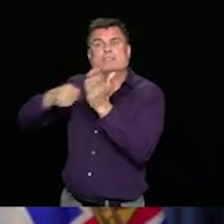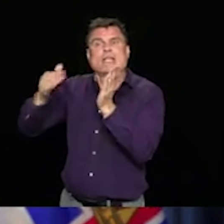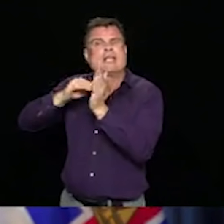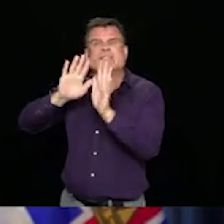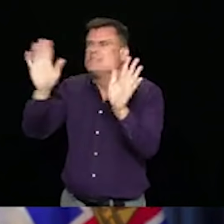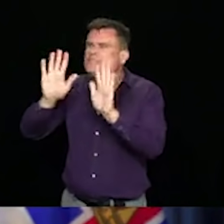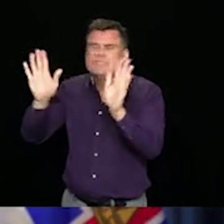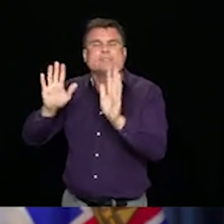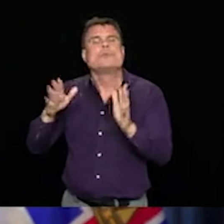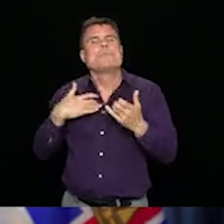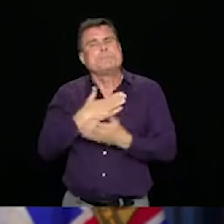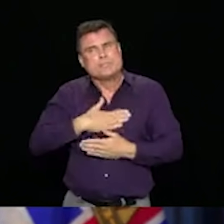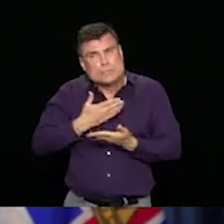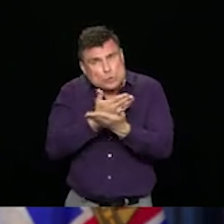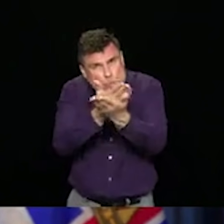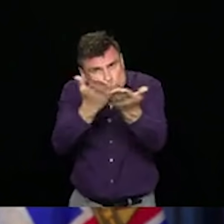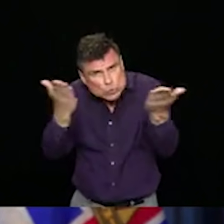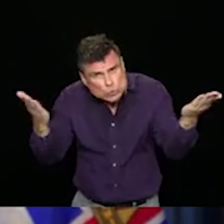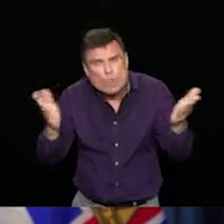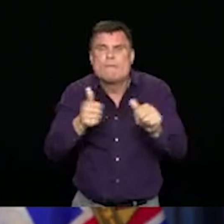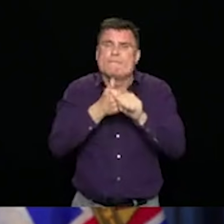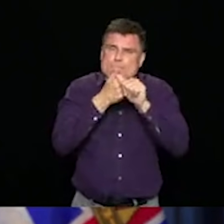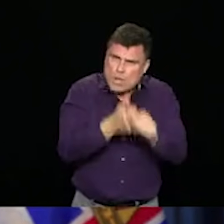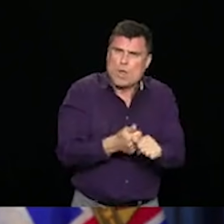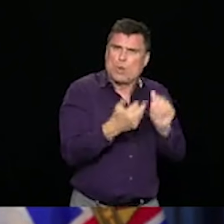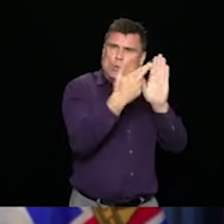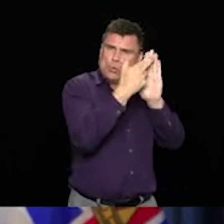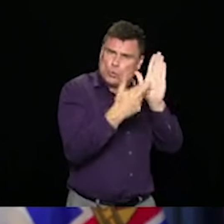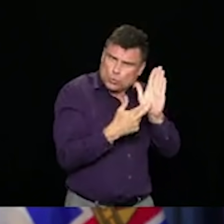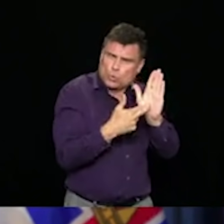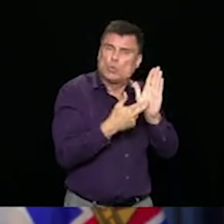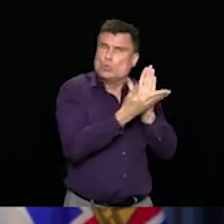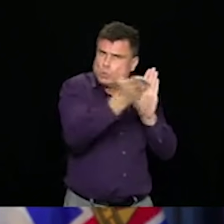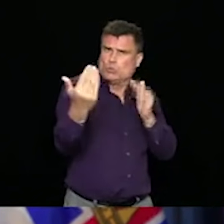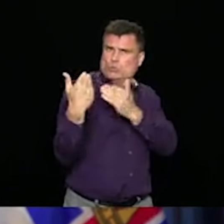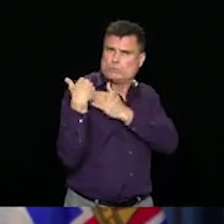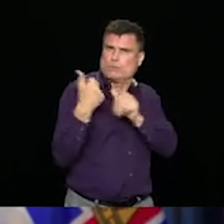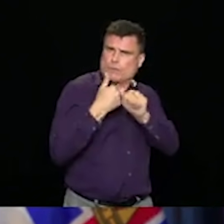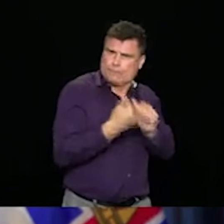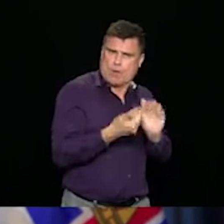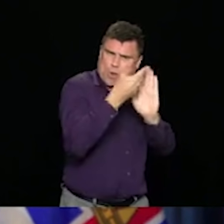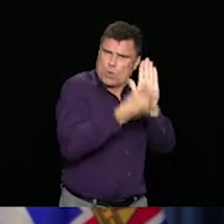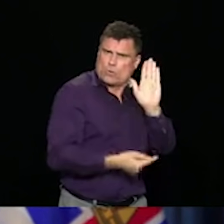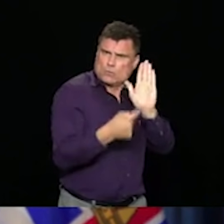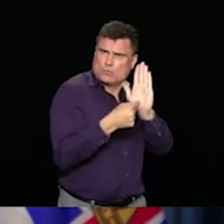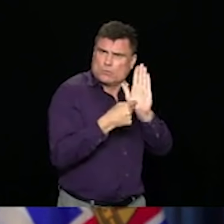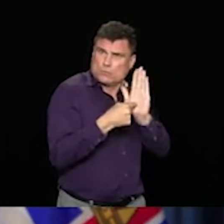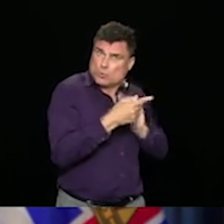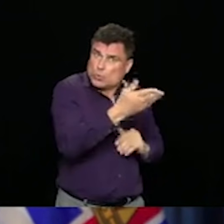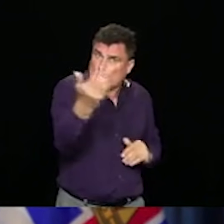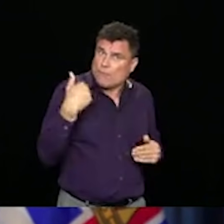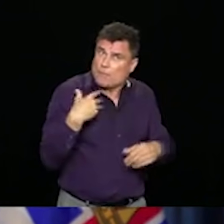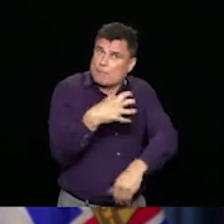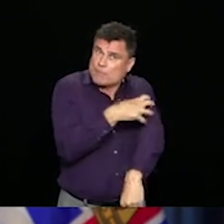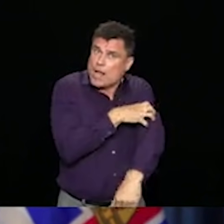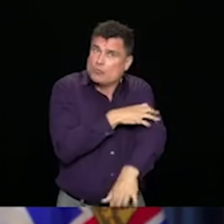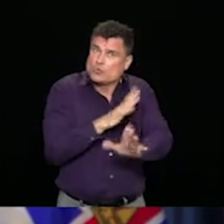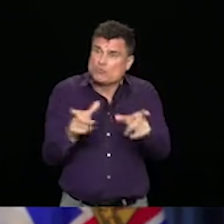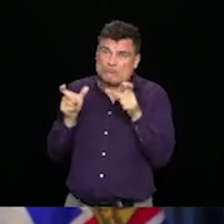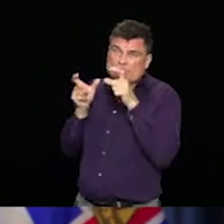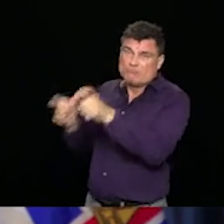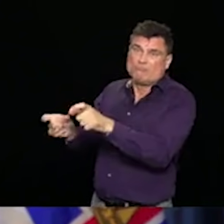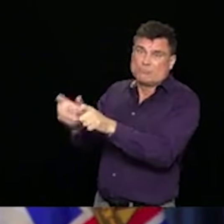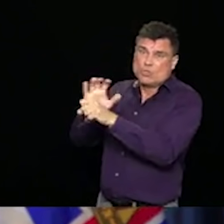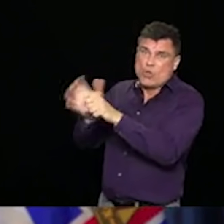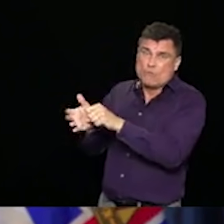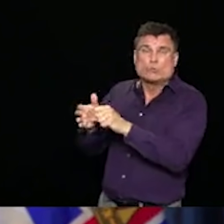each and every day to shape our BC experience with COVID-19, and the power each and every one of us has to fulfill